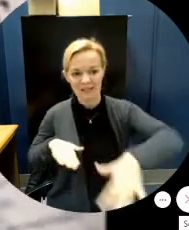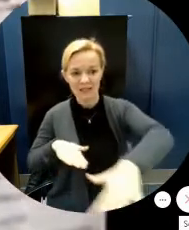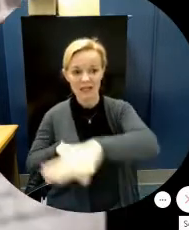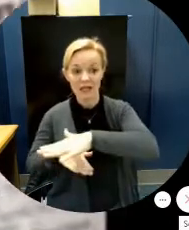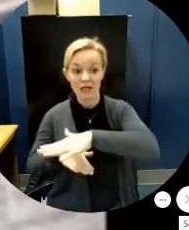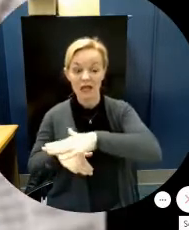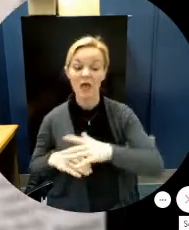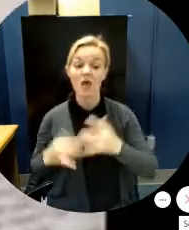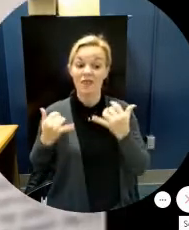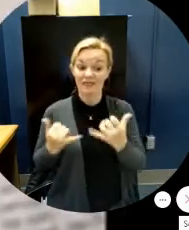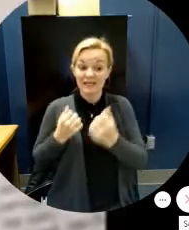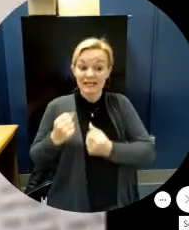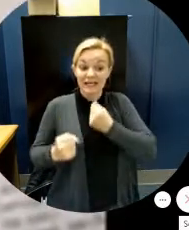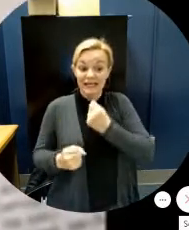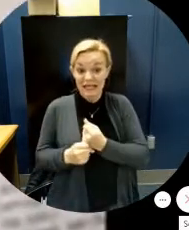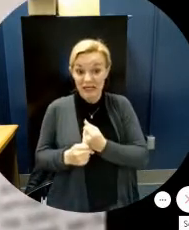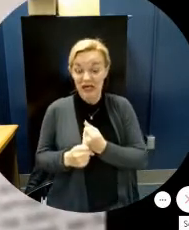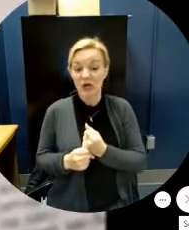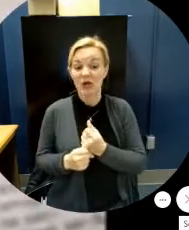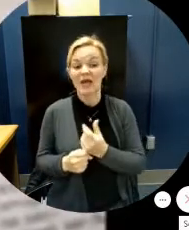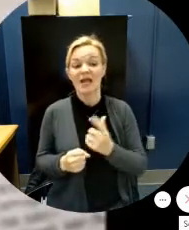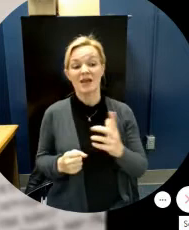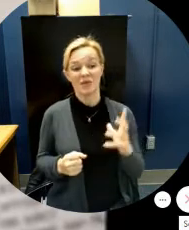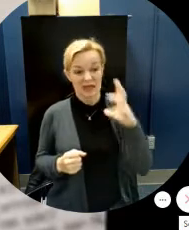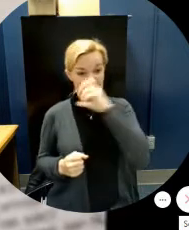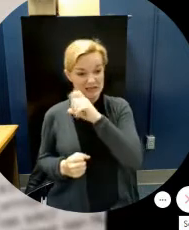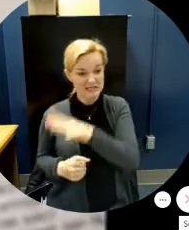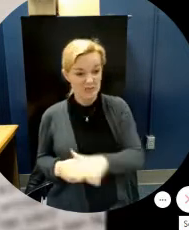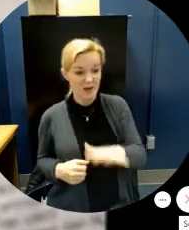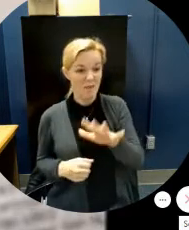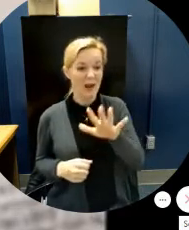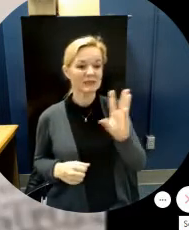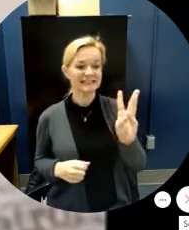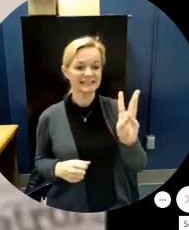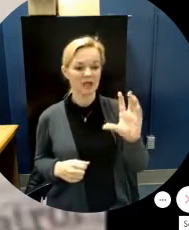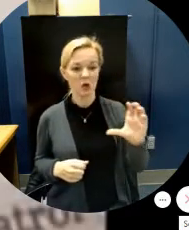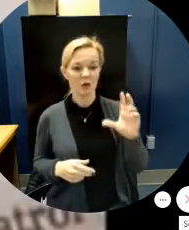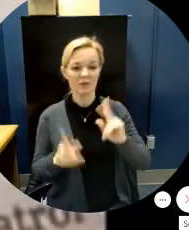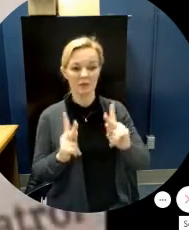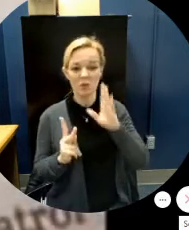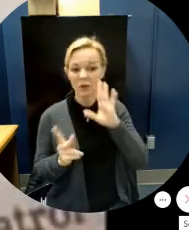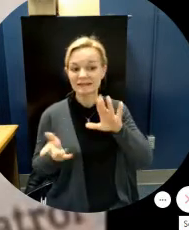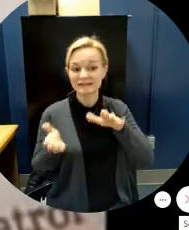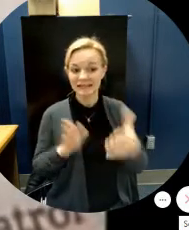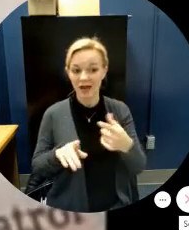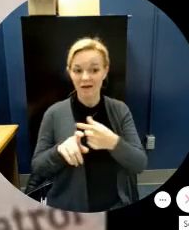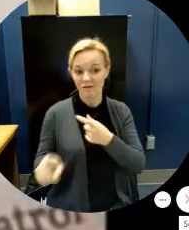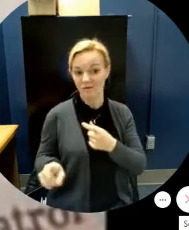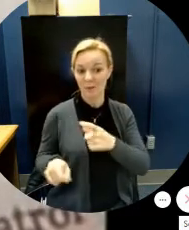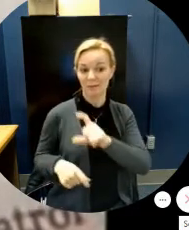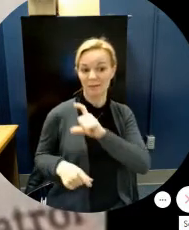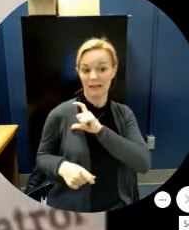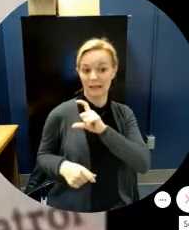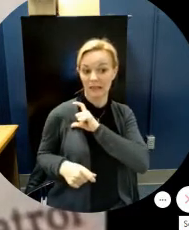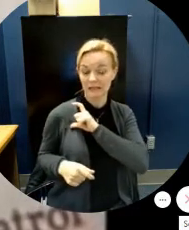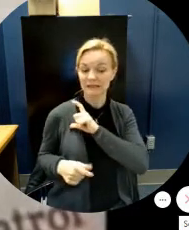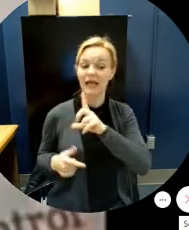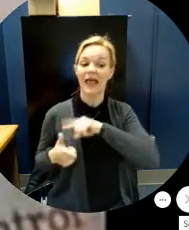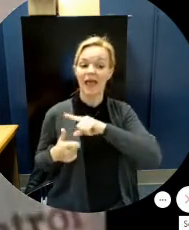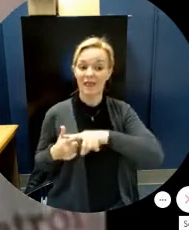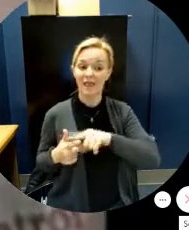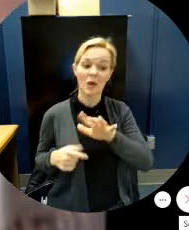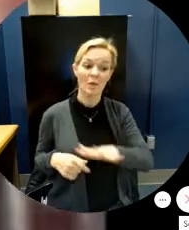This year, police bullets will kill an estimated 600 people. At the same time, almost 100 police officers will be gunned down.